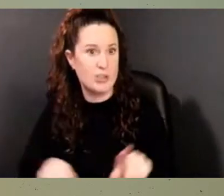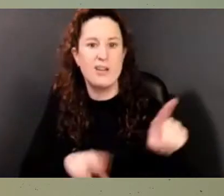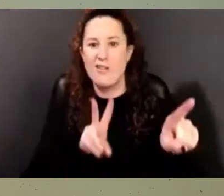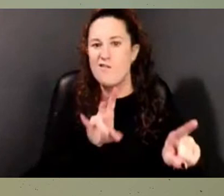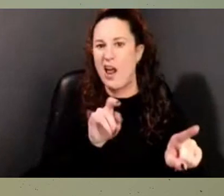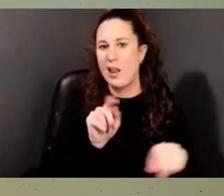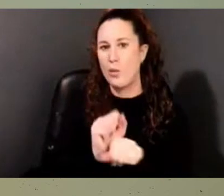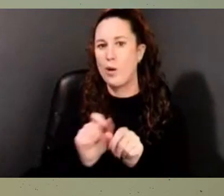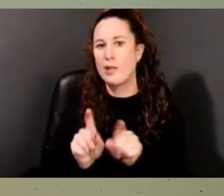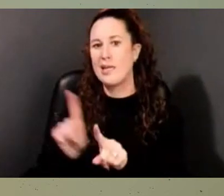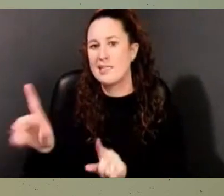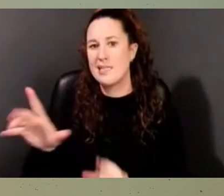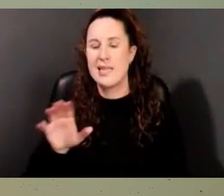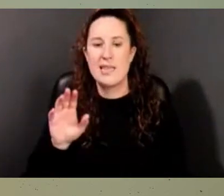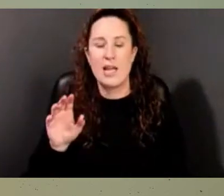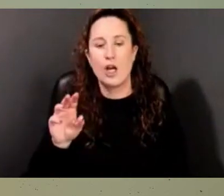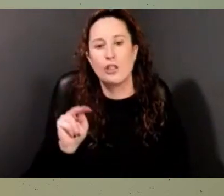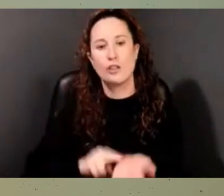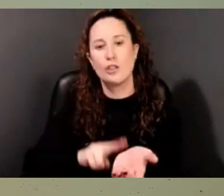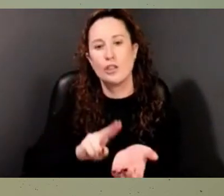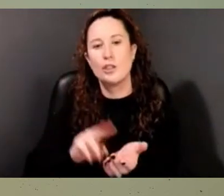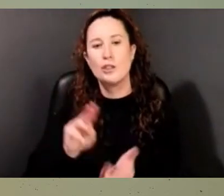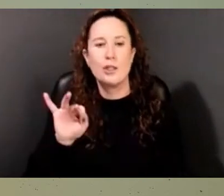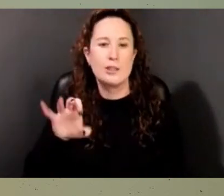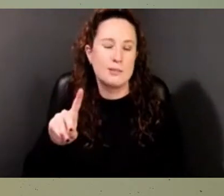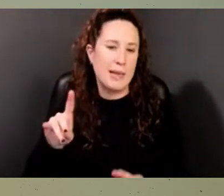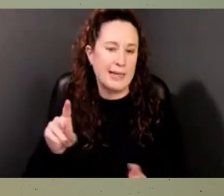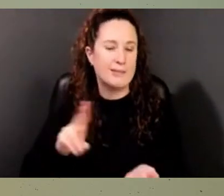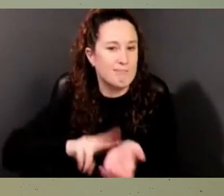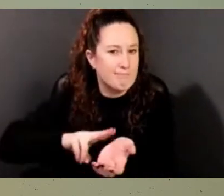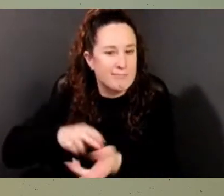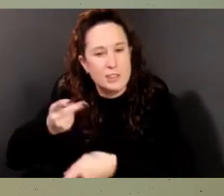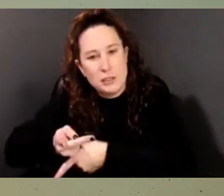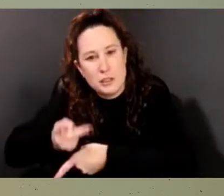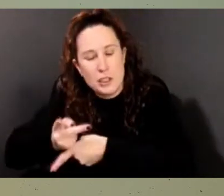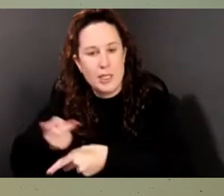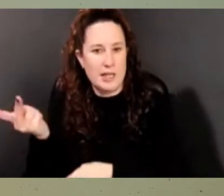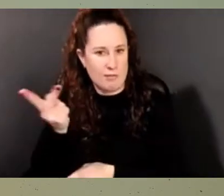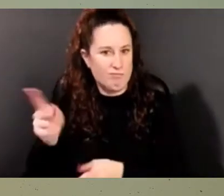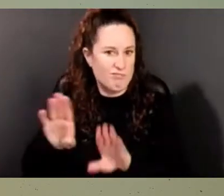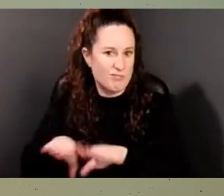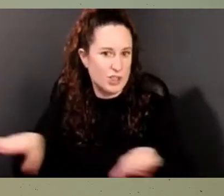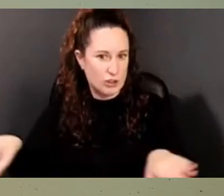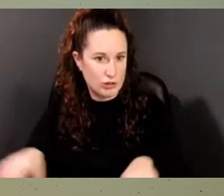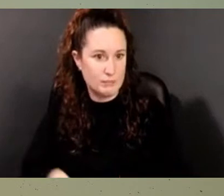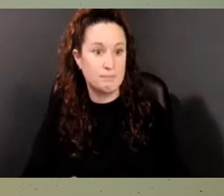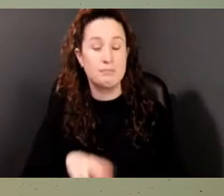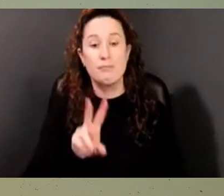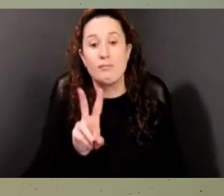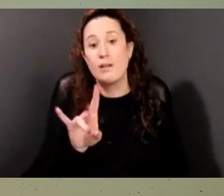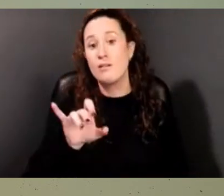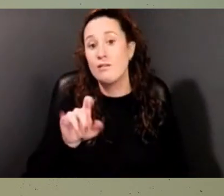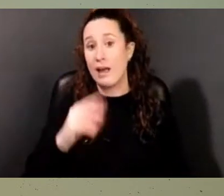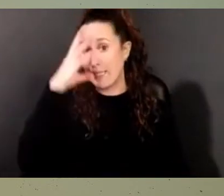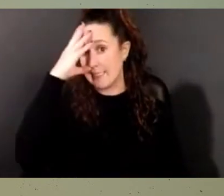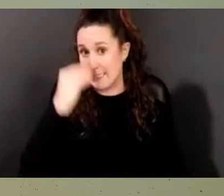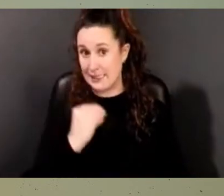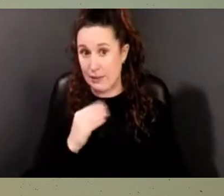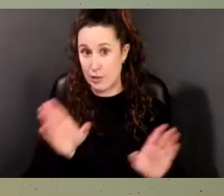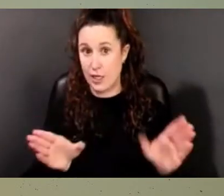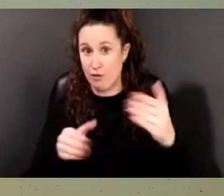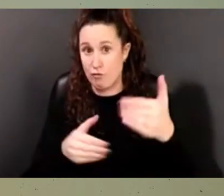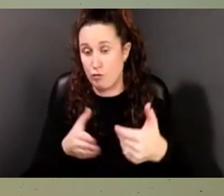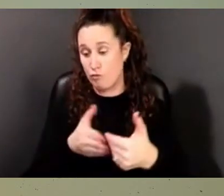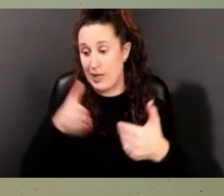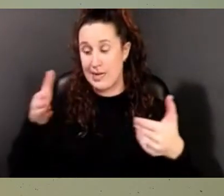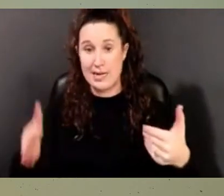nursemaid, and she was tasked with taking care of Sarah and Mariah. Violet slept in a room next door to the children's room